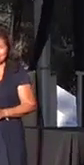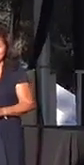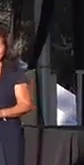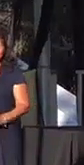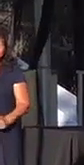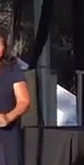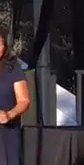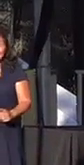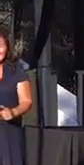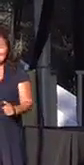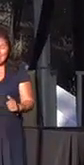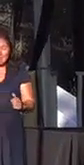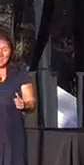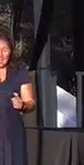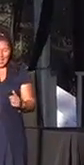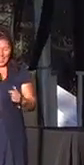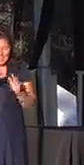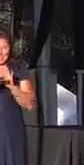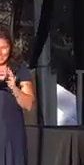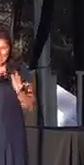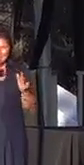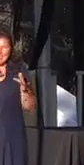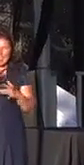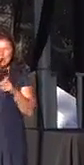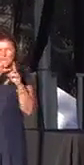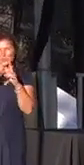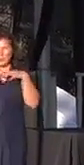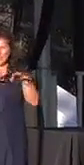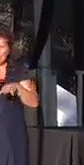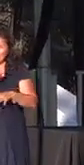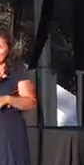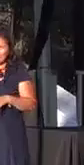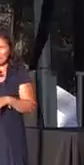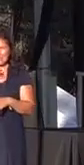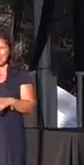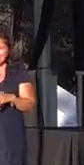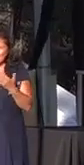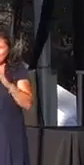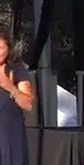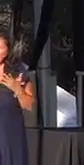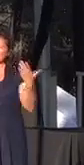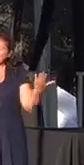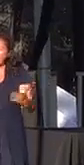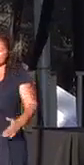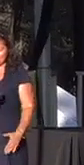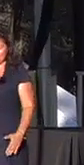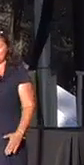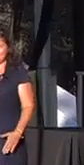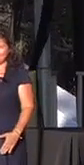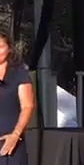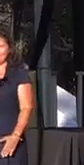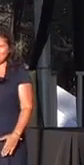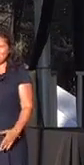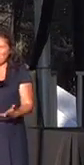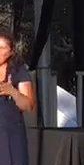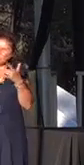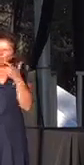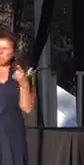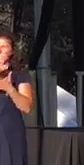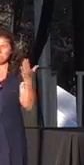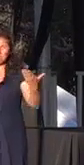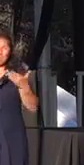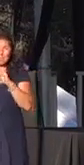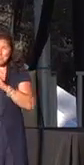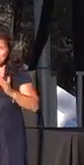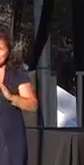If I had to sum up the LGBT community in one word that describes us, I would say pride. Pride has always been an integral part of our community. Our